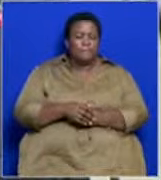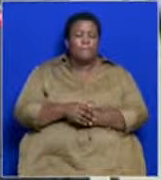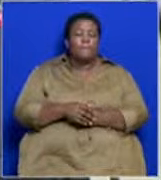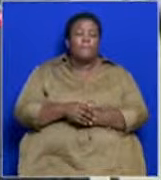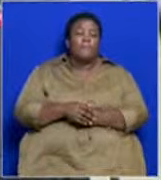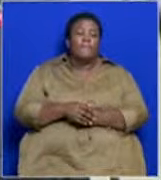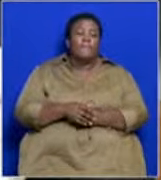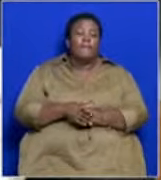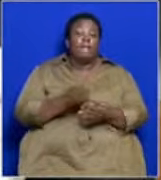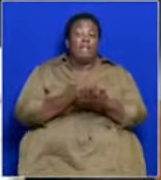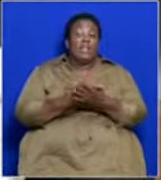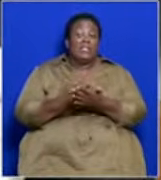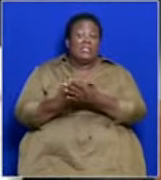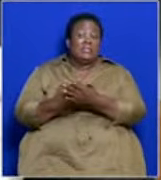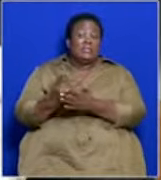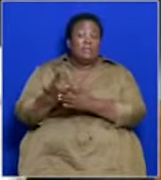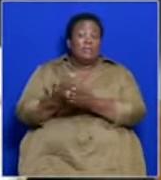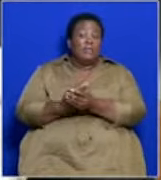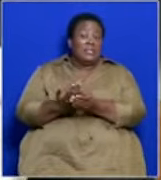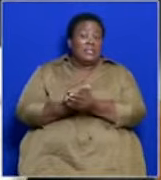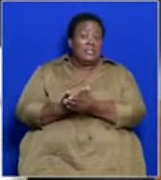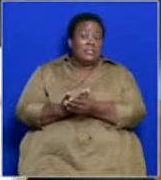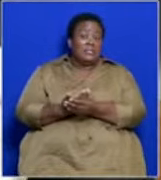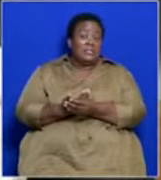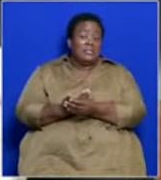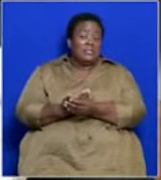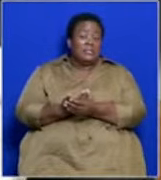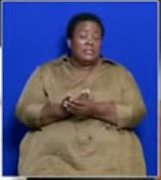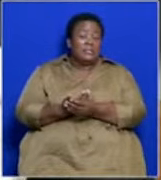case is police corruption.